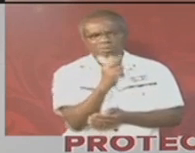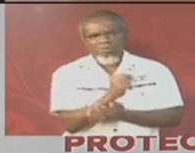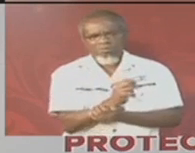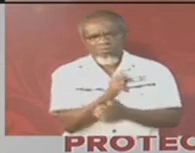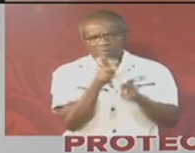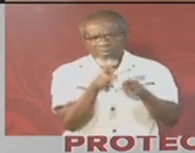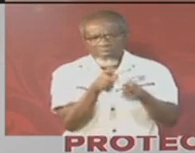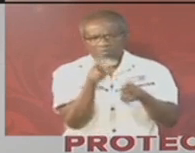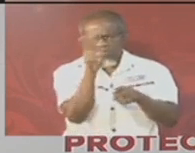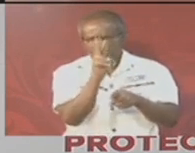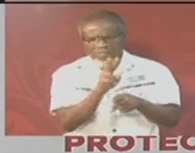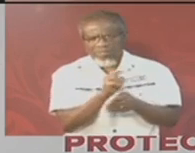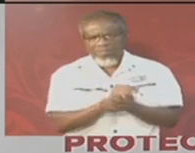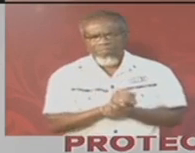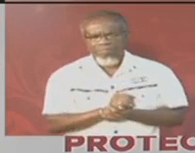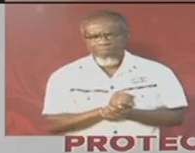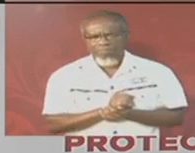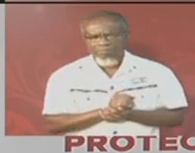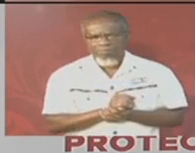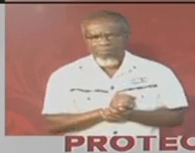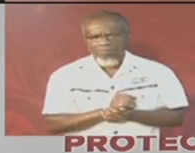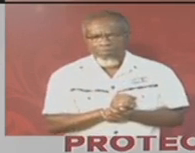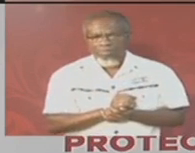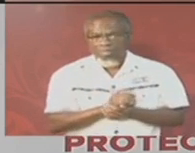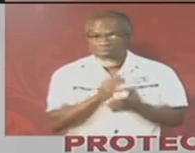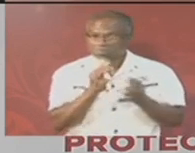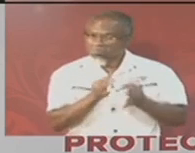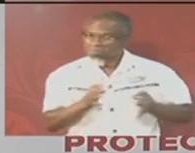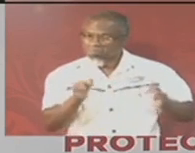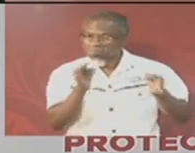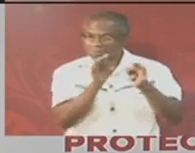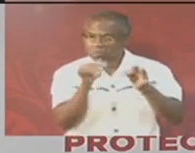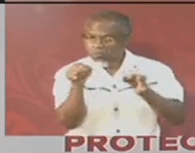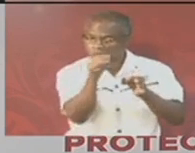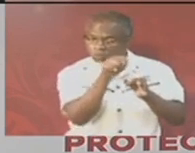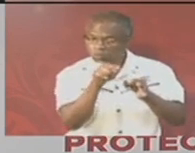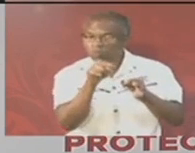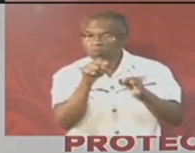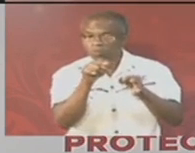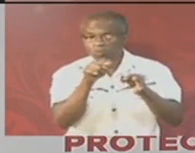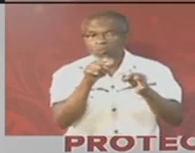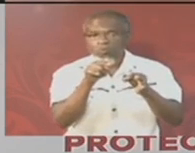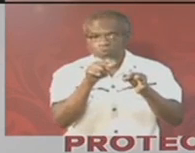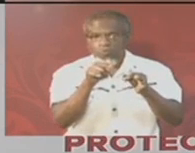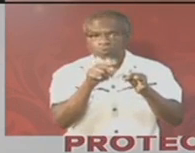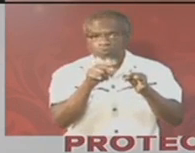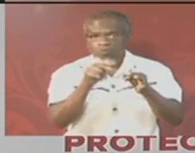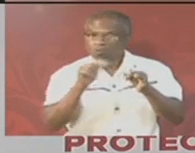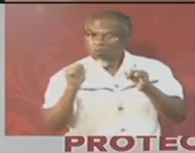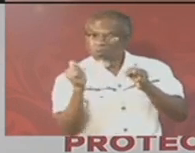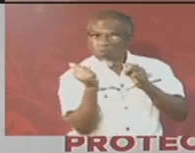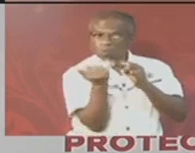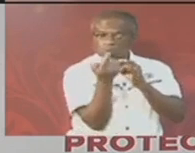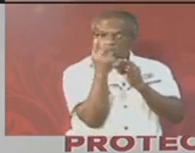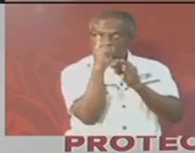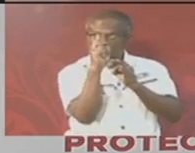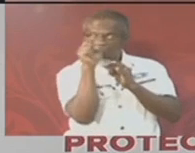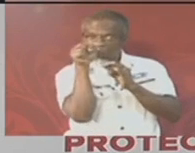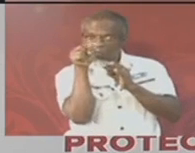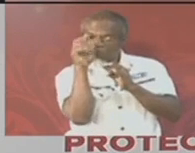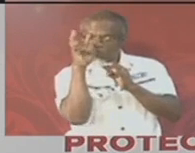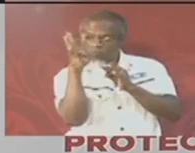this point is not lost, is that everybody in Trinidad and Tobago, all 1.4 million of